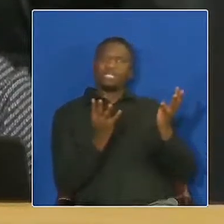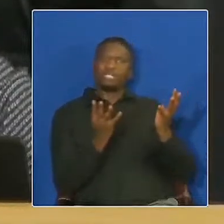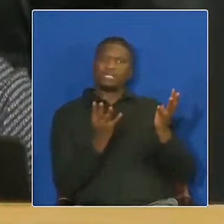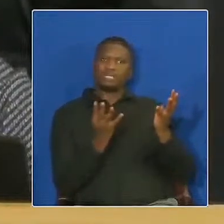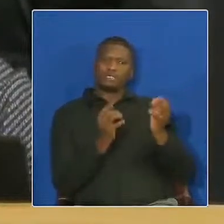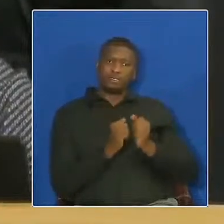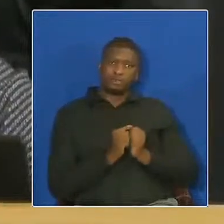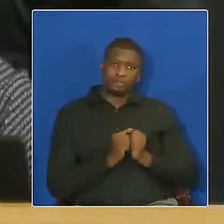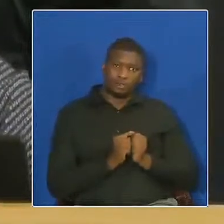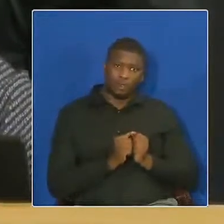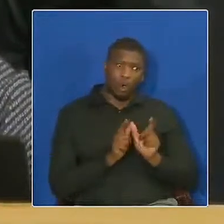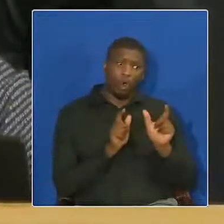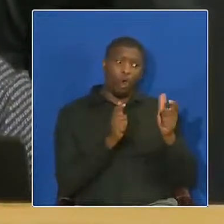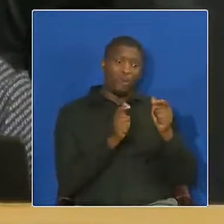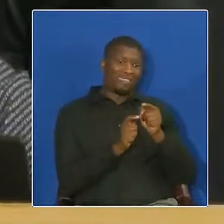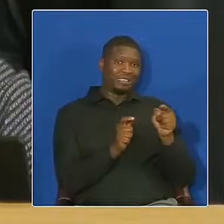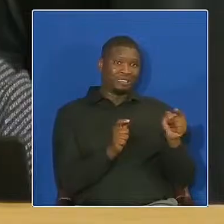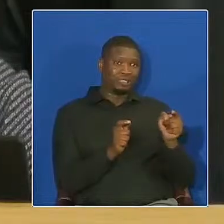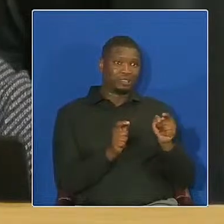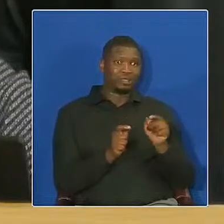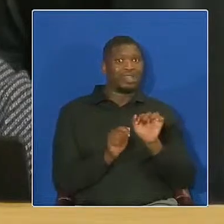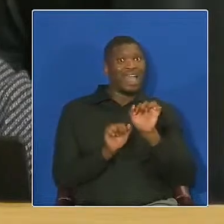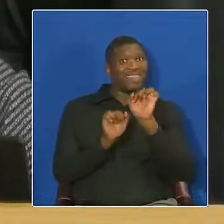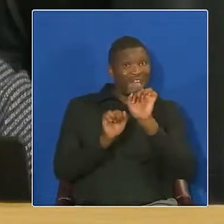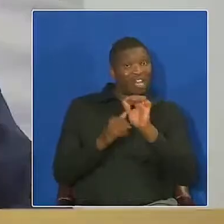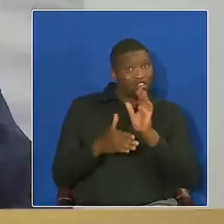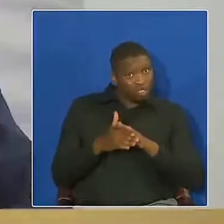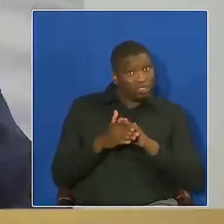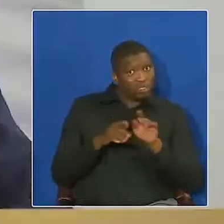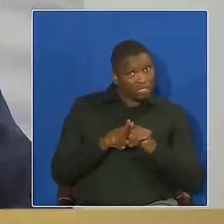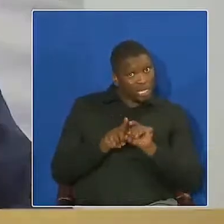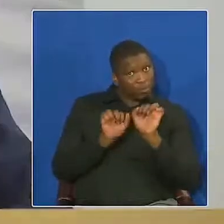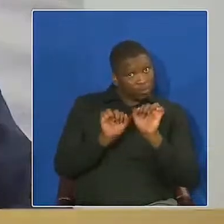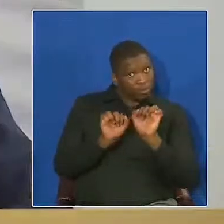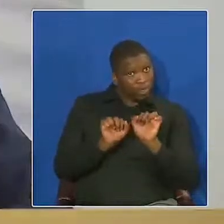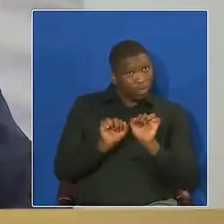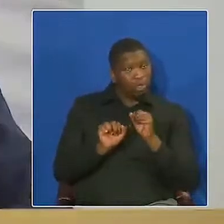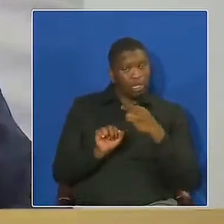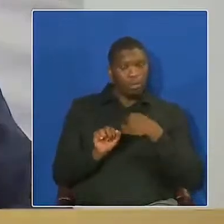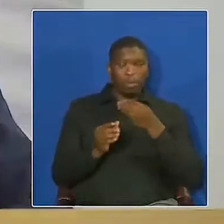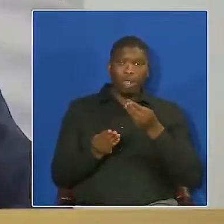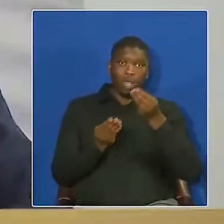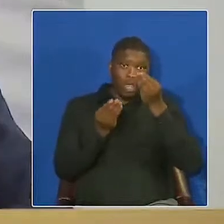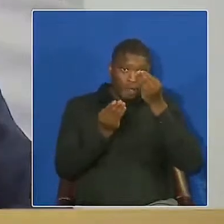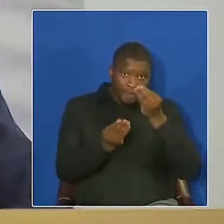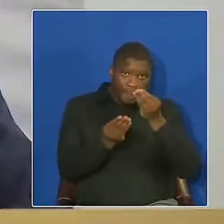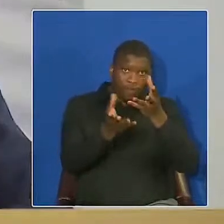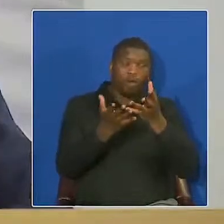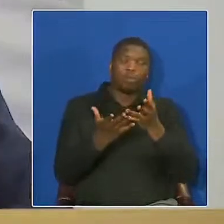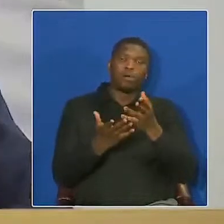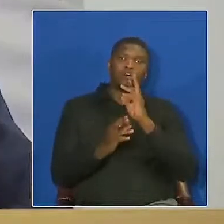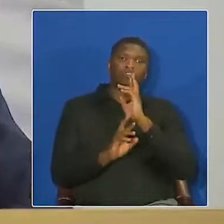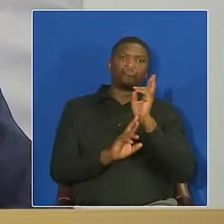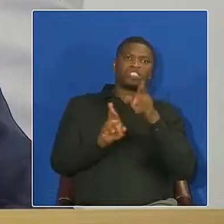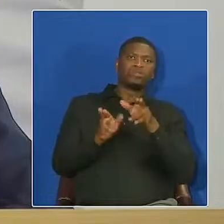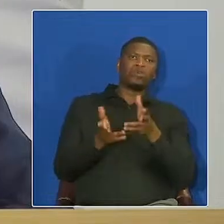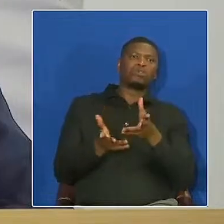Committee. Thank you, Commissioner. It is for that reason that I give the response